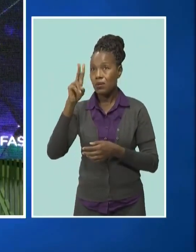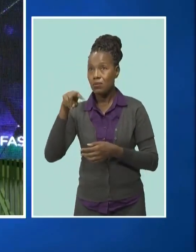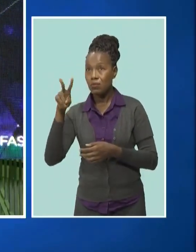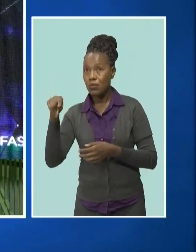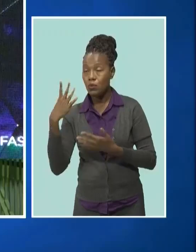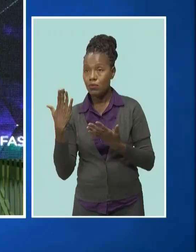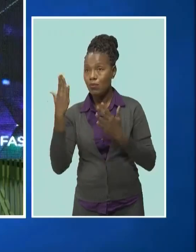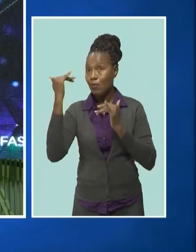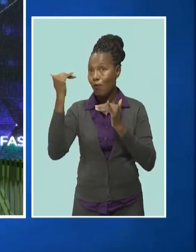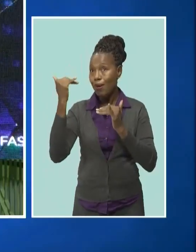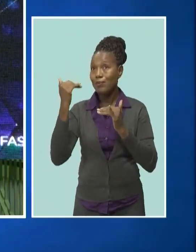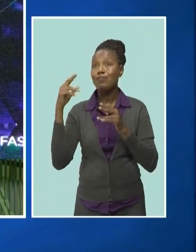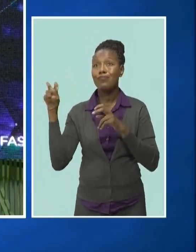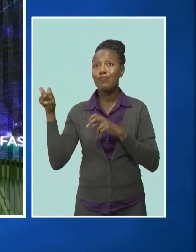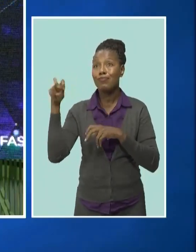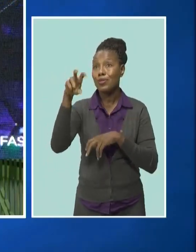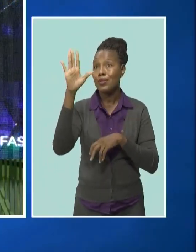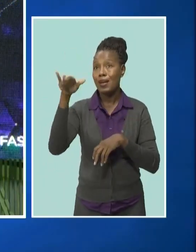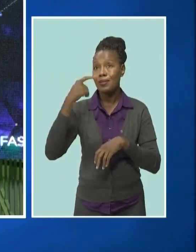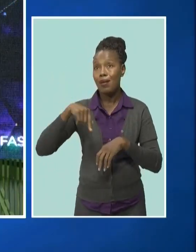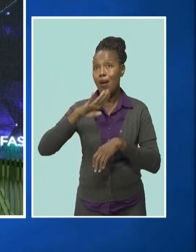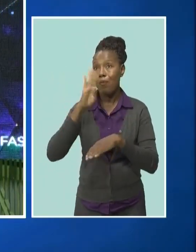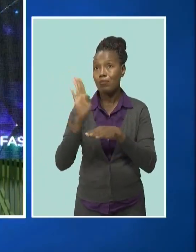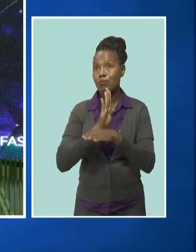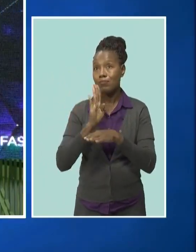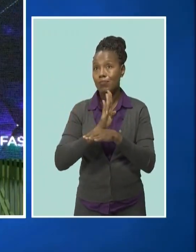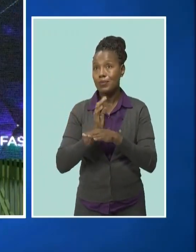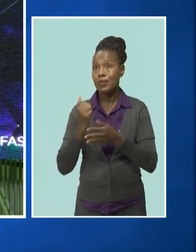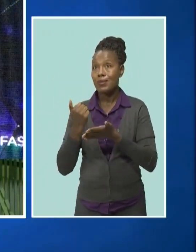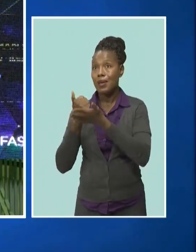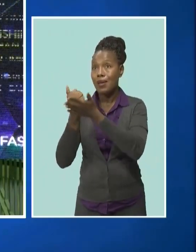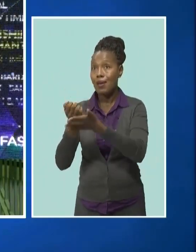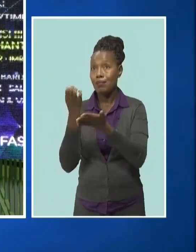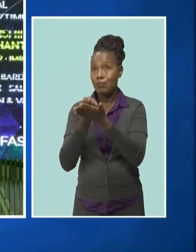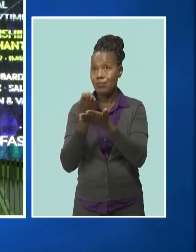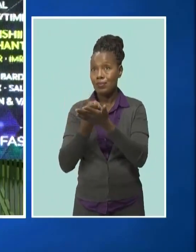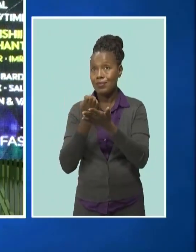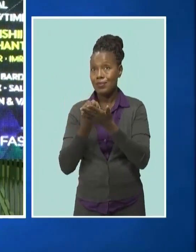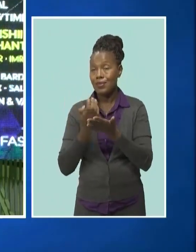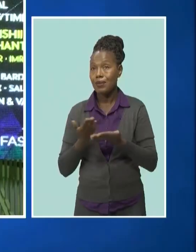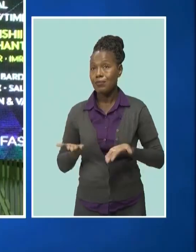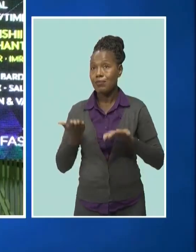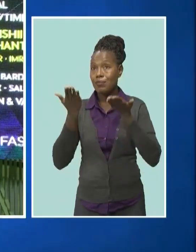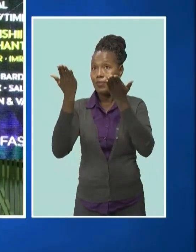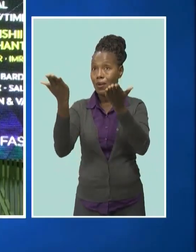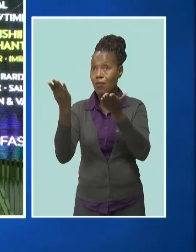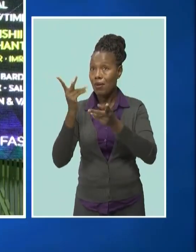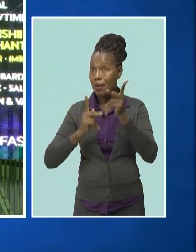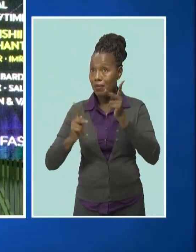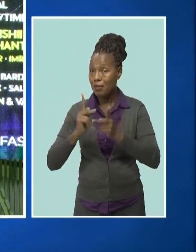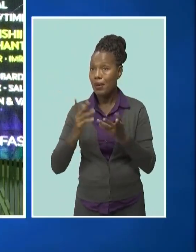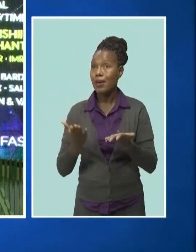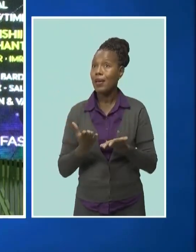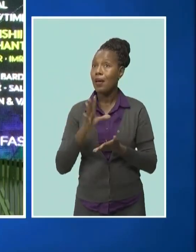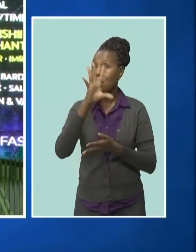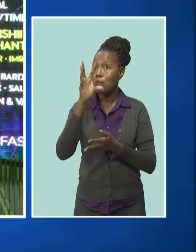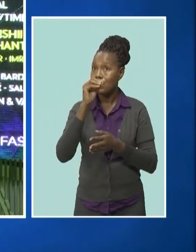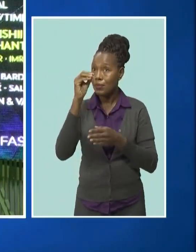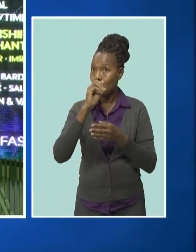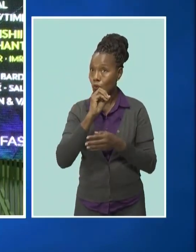our business, and in an effort to help the Barbadian economy, what we're doing is actually offering a discount for the